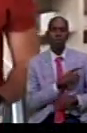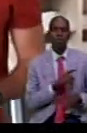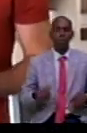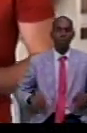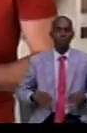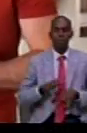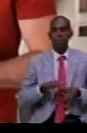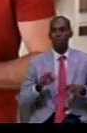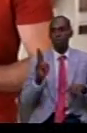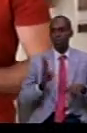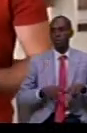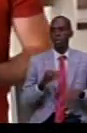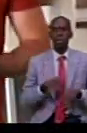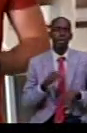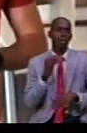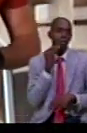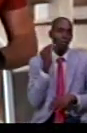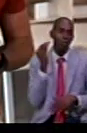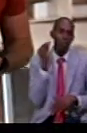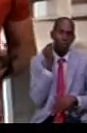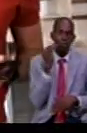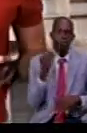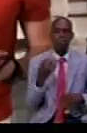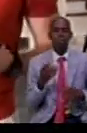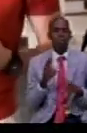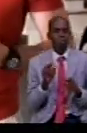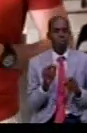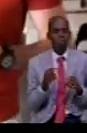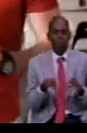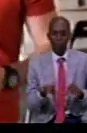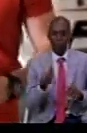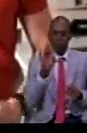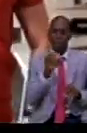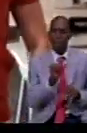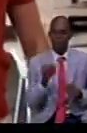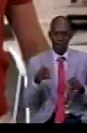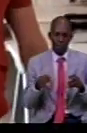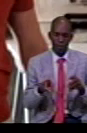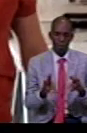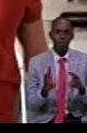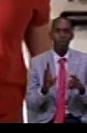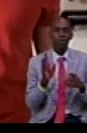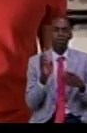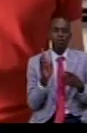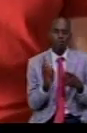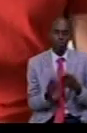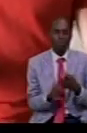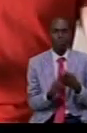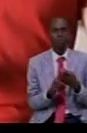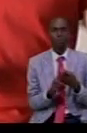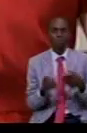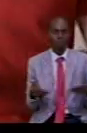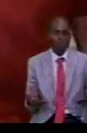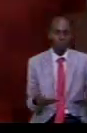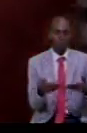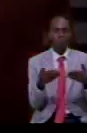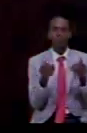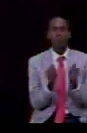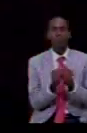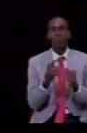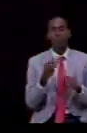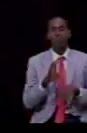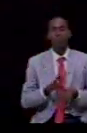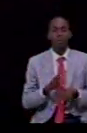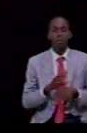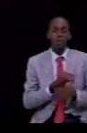back at home. You find a way to link up with the church. And